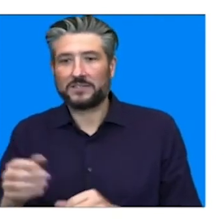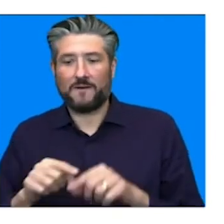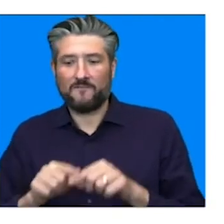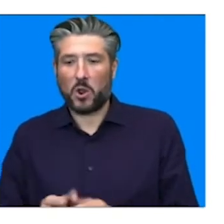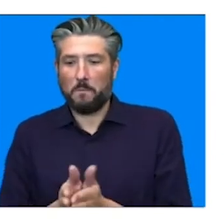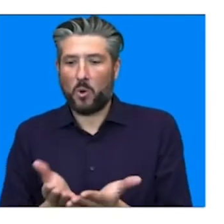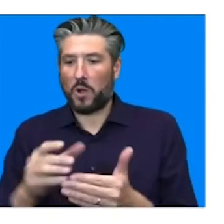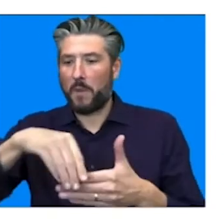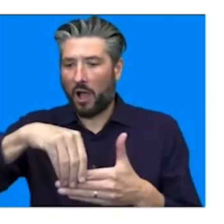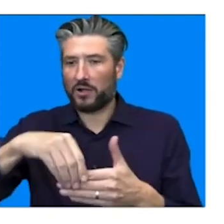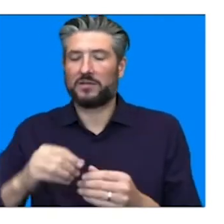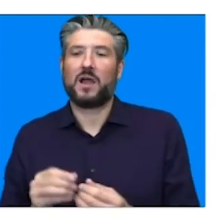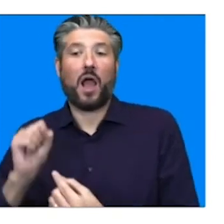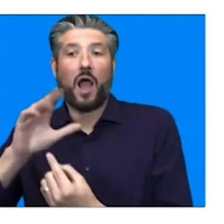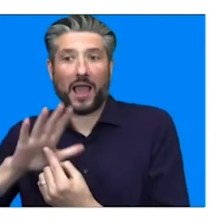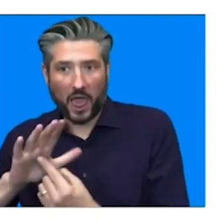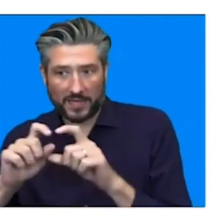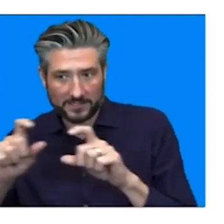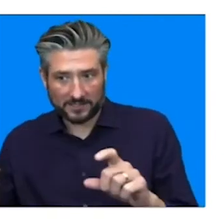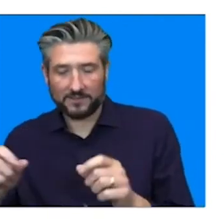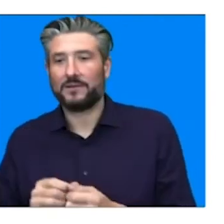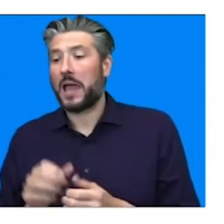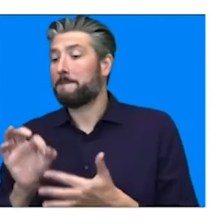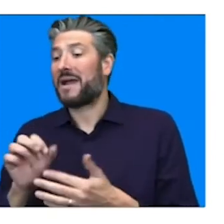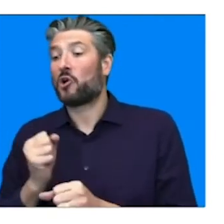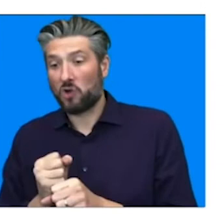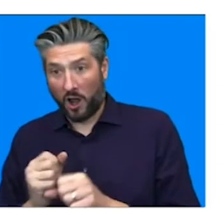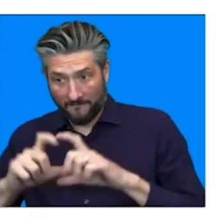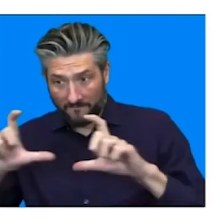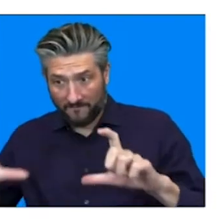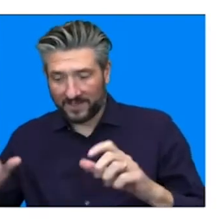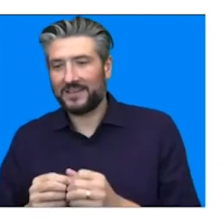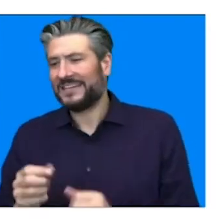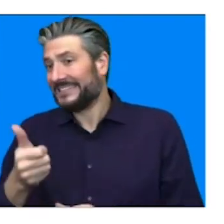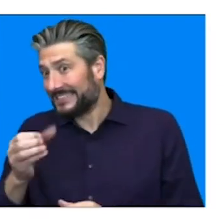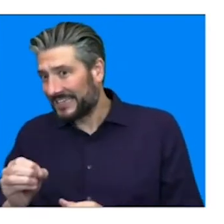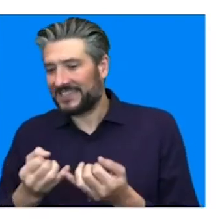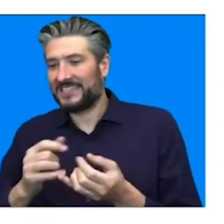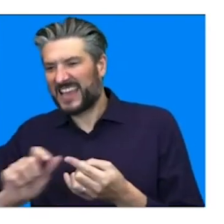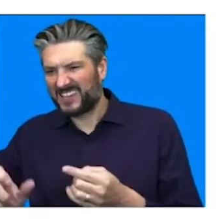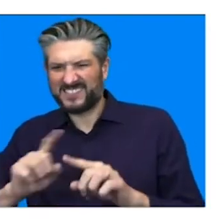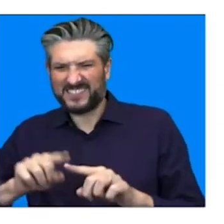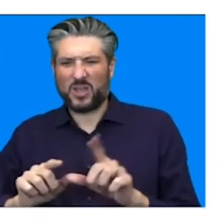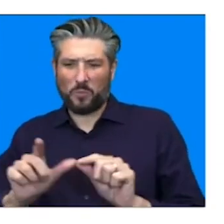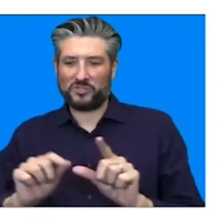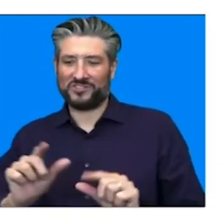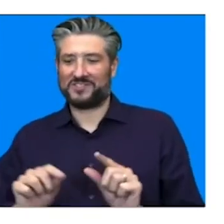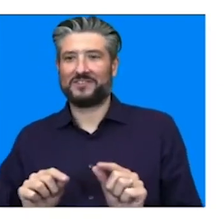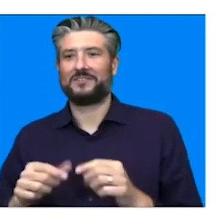highlight, paragraph, sentence, 60 seconds, 15 seconds. and so on. So even with